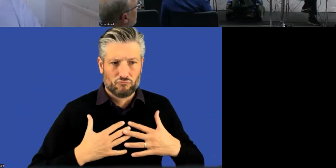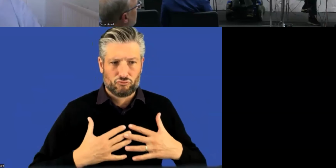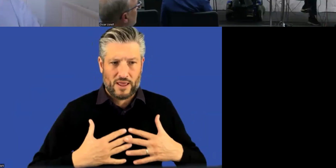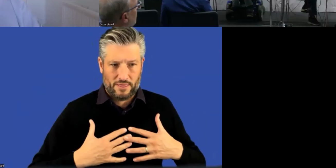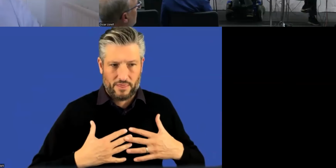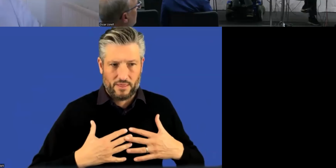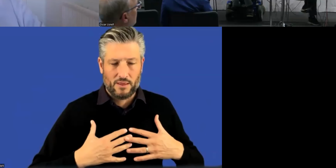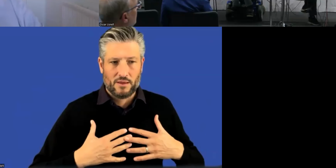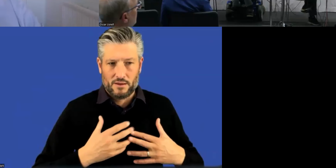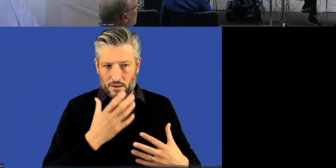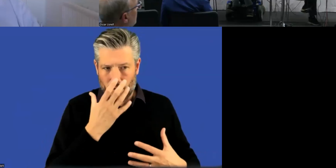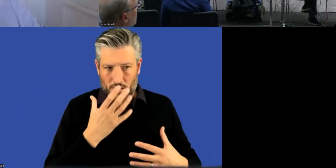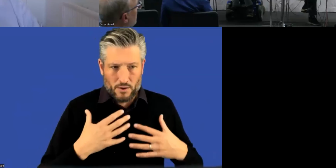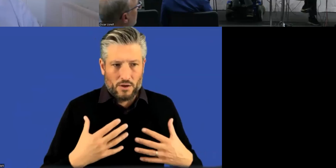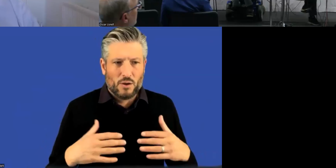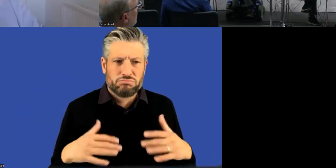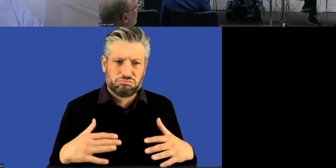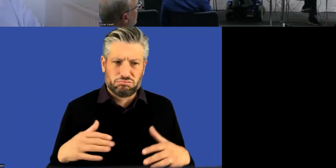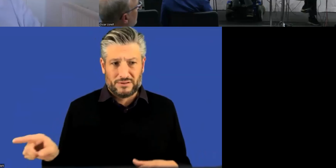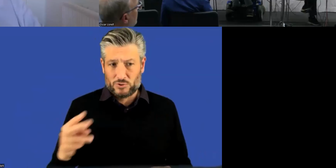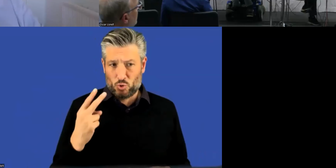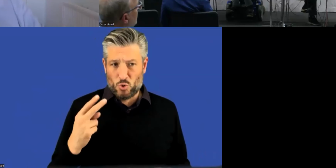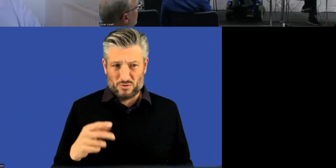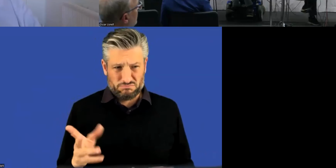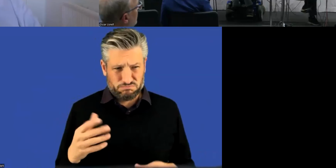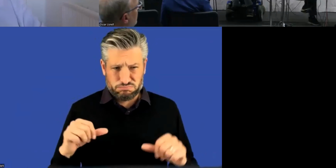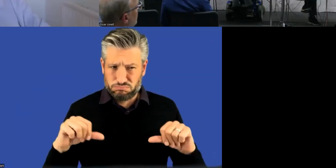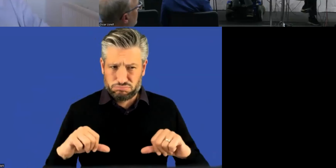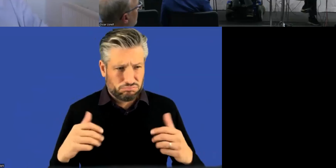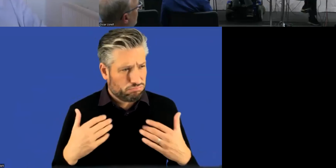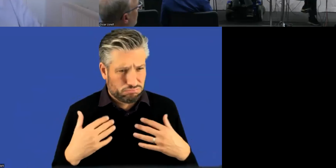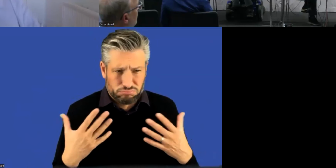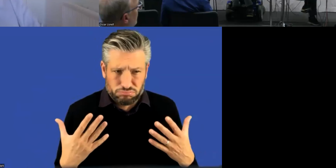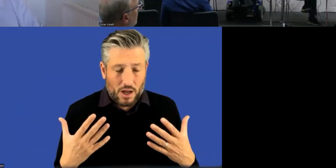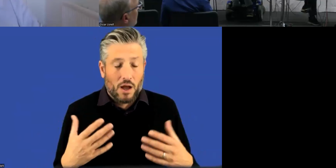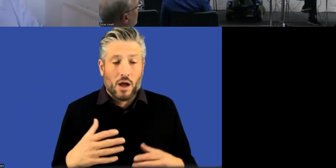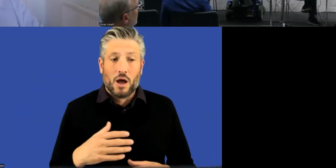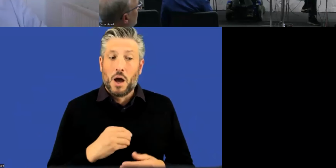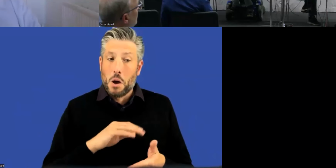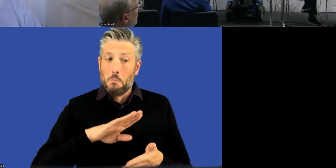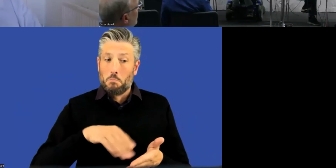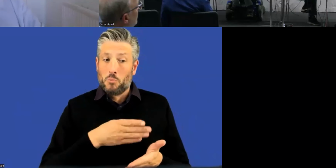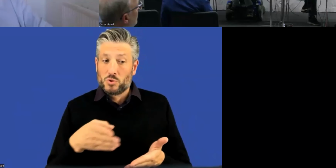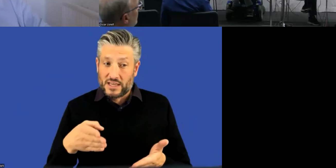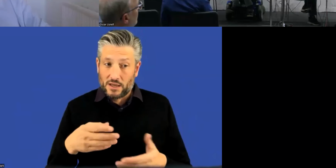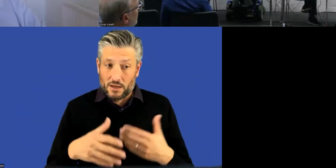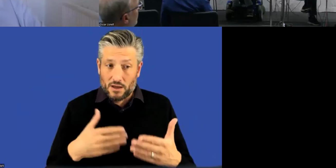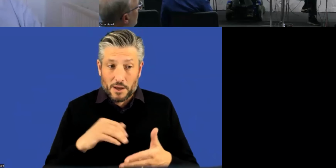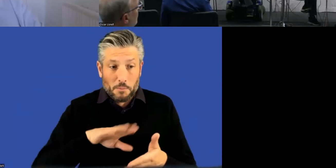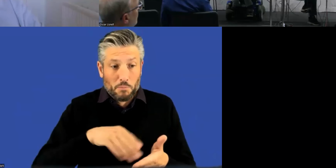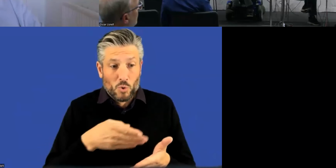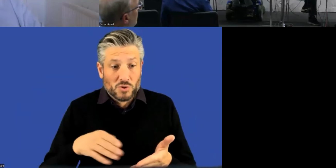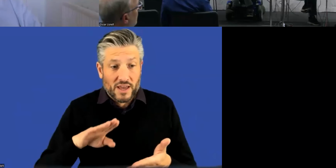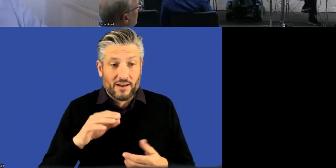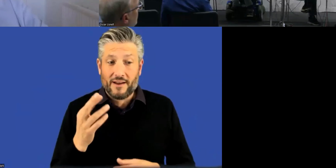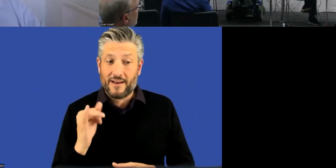How amazing that was for me. And so playing music, when I'm concentrating and focused on music, I'm totally